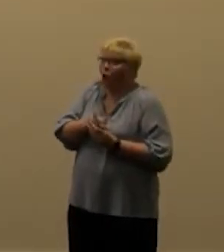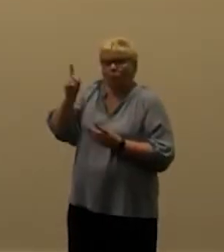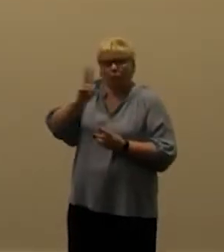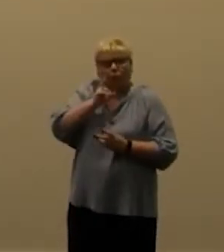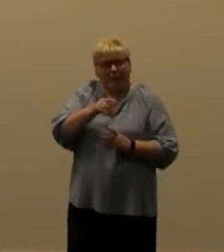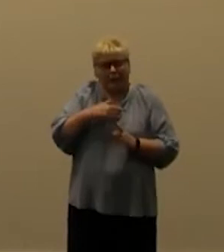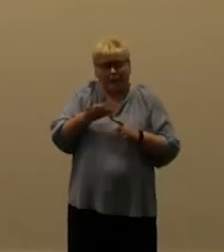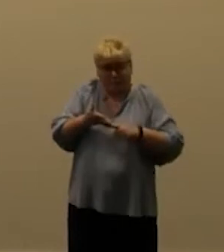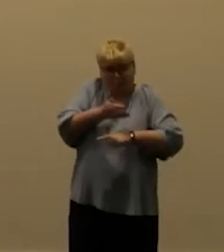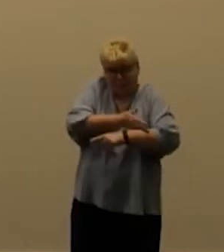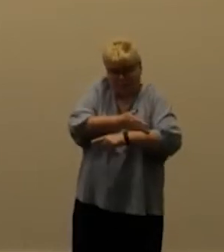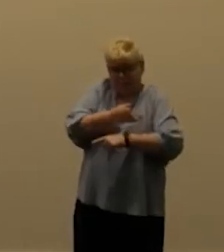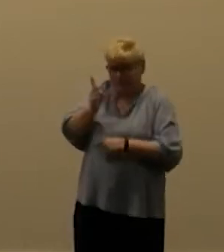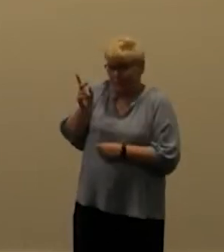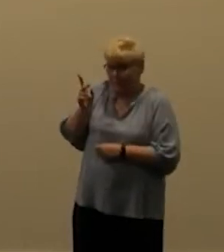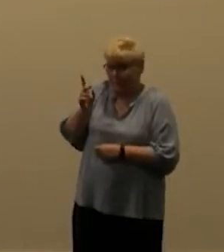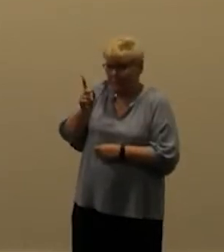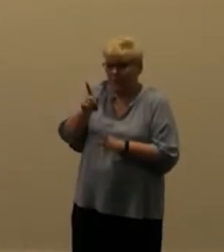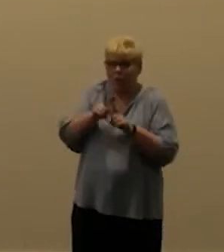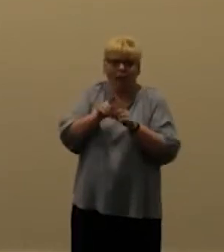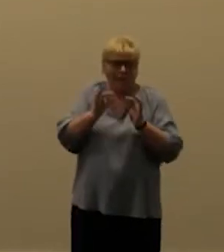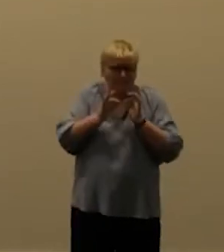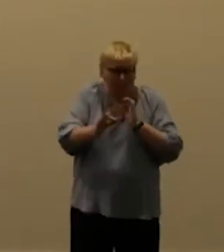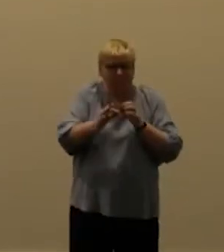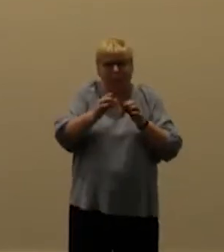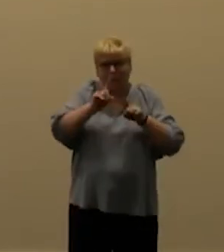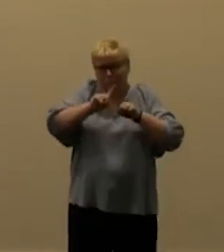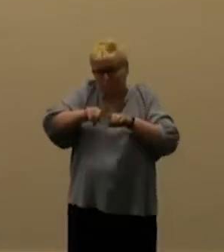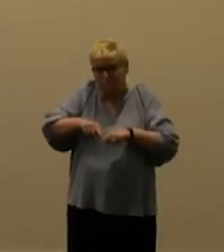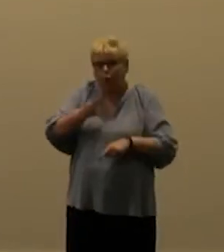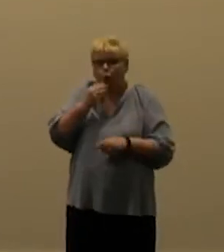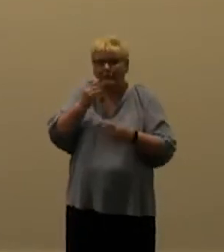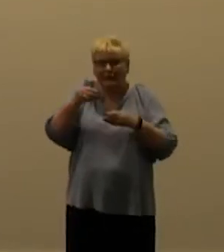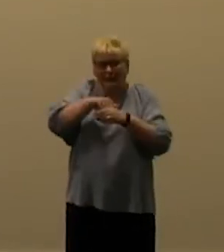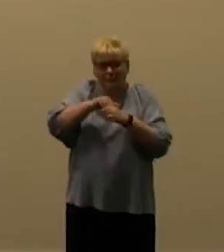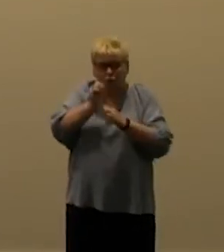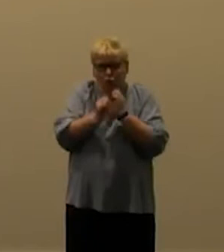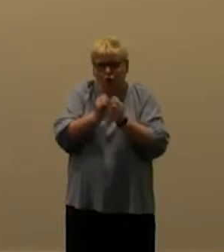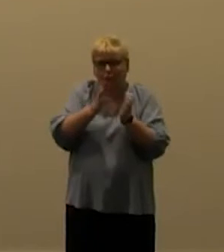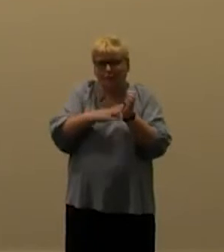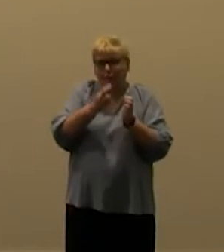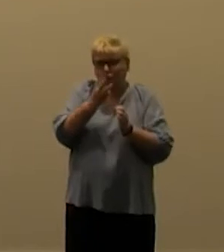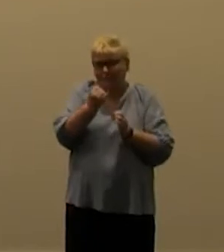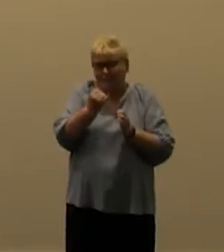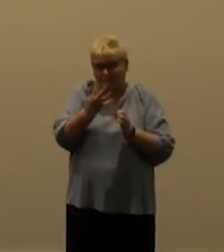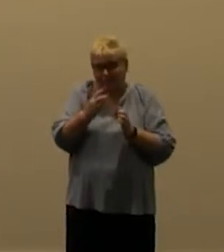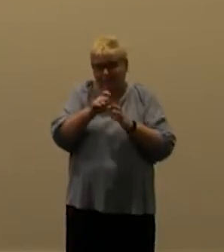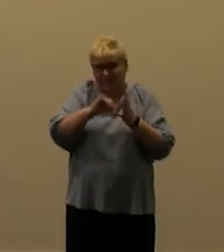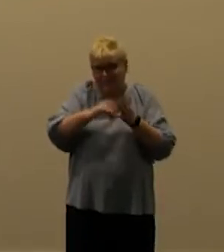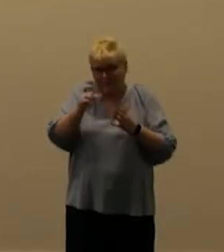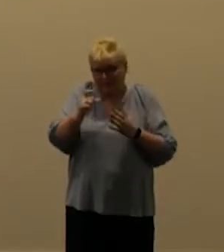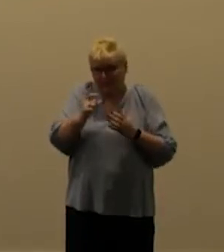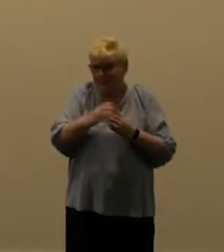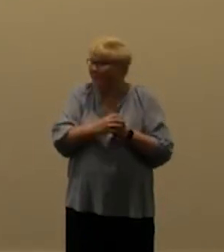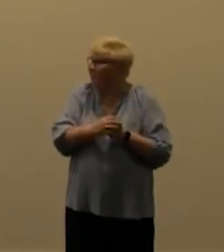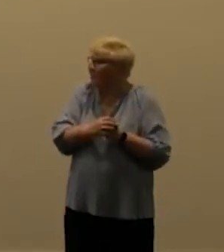the previous one, which is kind of the whole pipeline scenario. We're using infrastructure as code, Microsoft 365 DSC. We've got